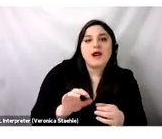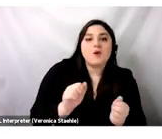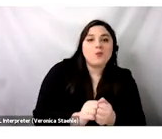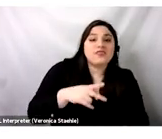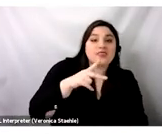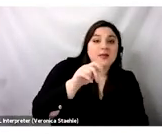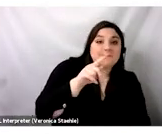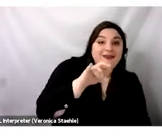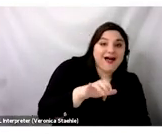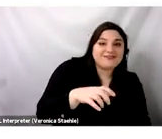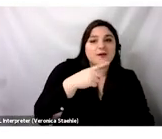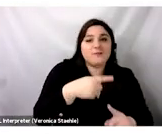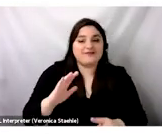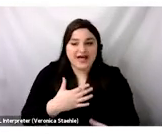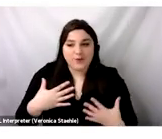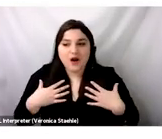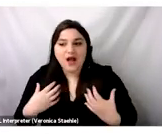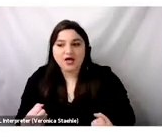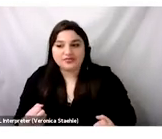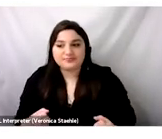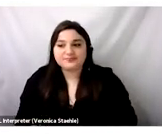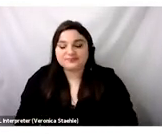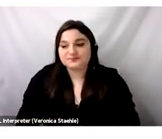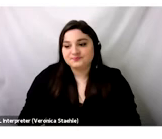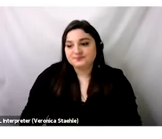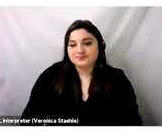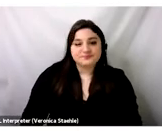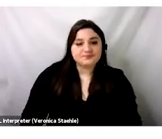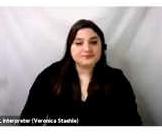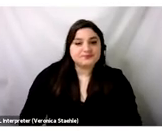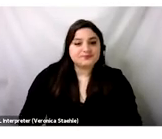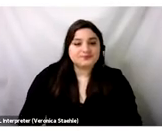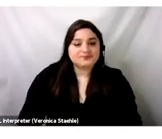there's plastic itself, which is,